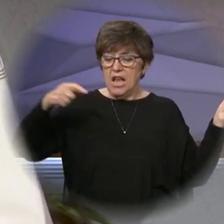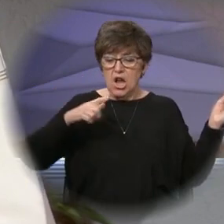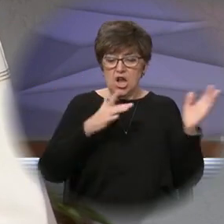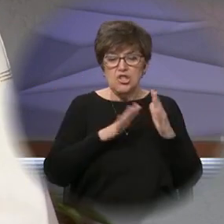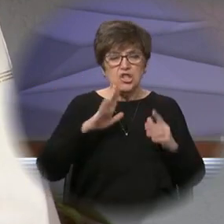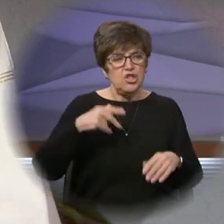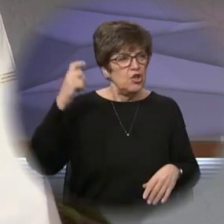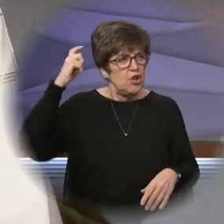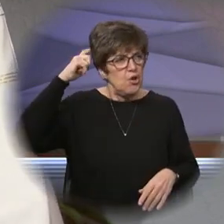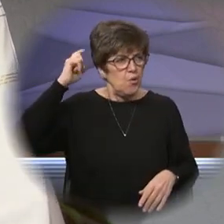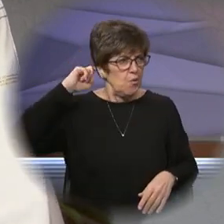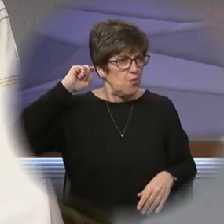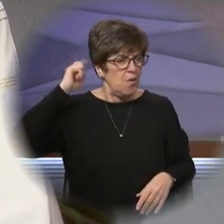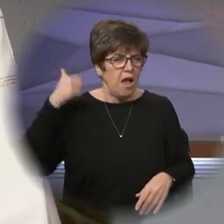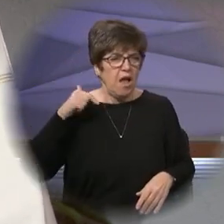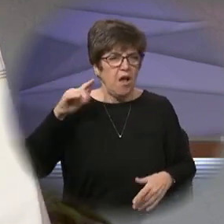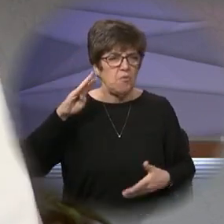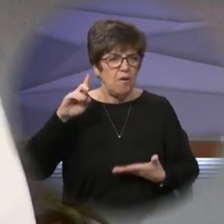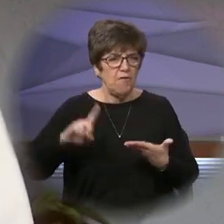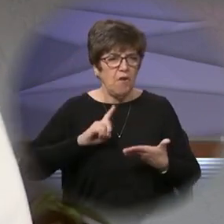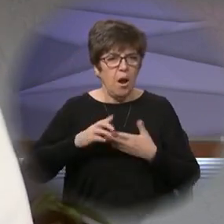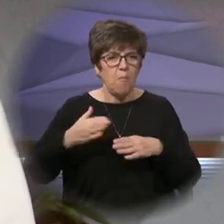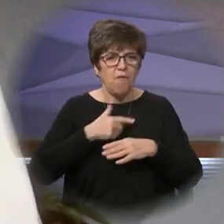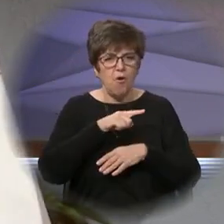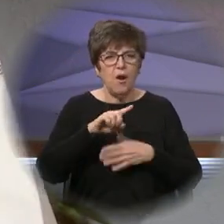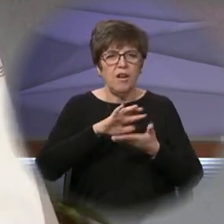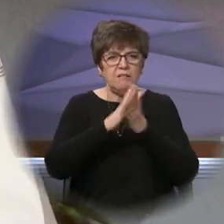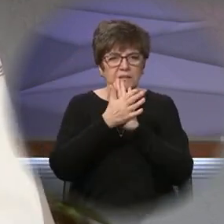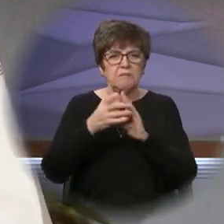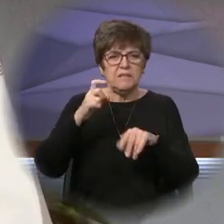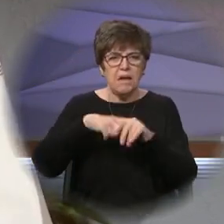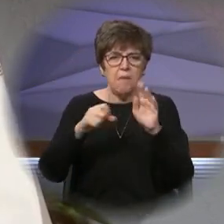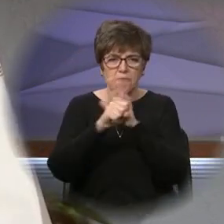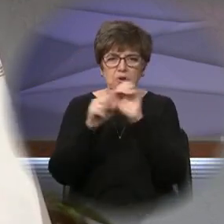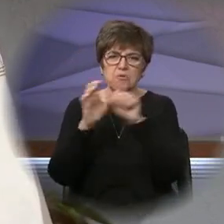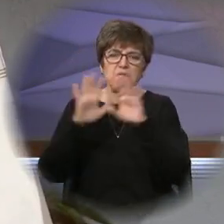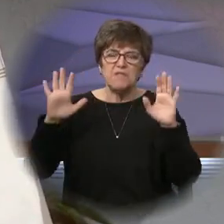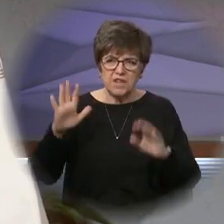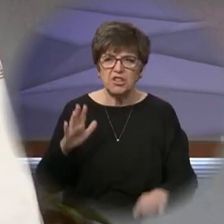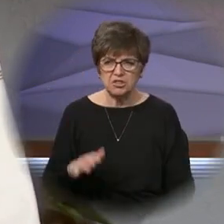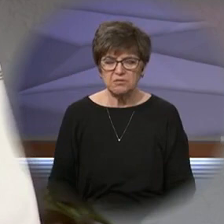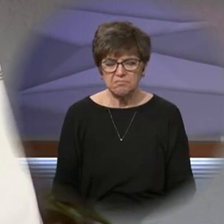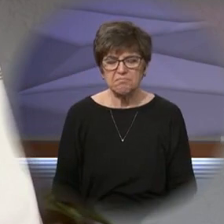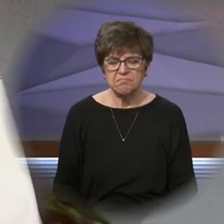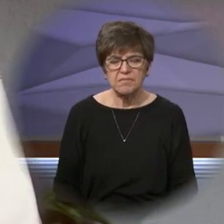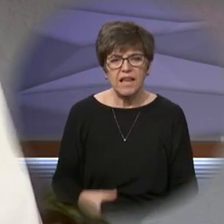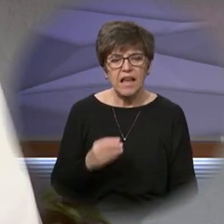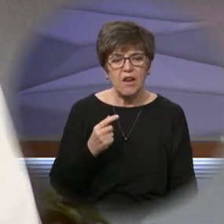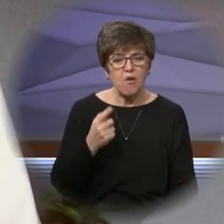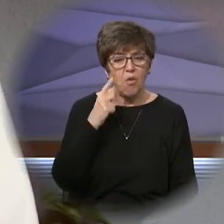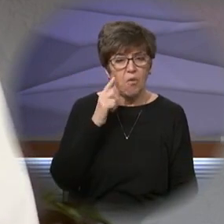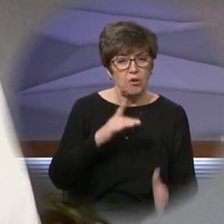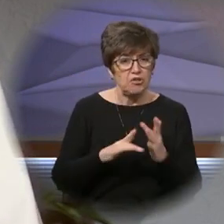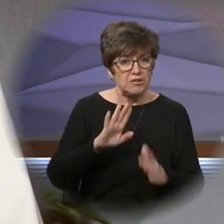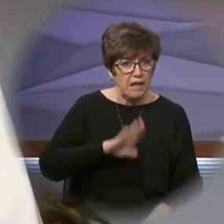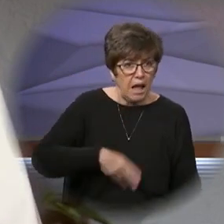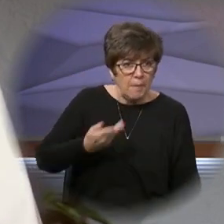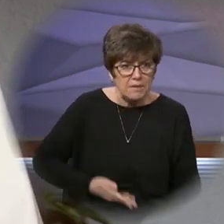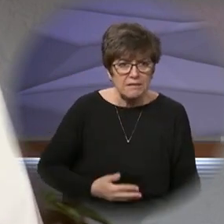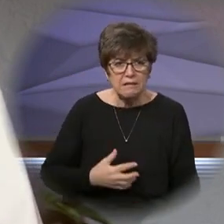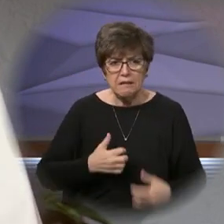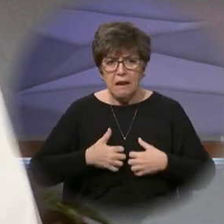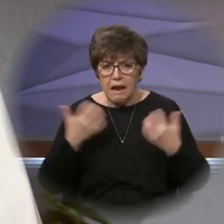24 hours before the horror of his crucifixion. And you'd think maybe he would be upset